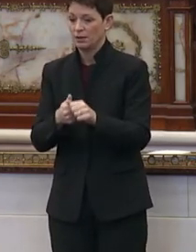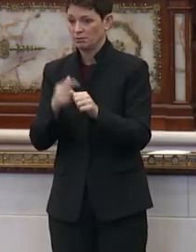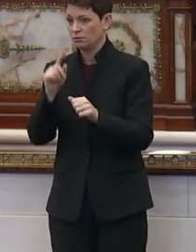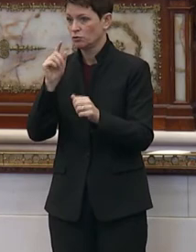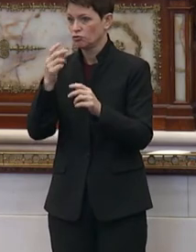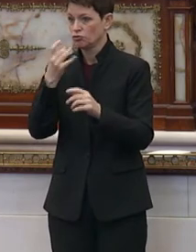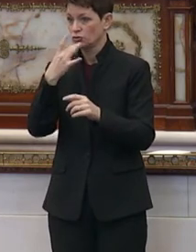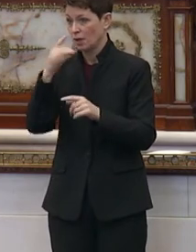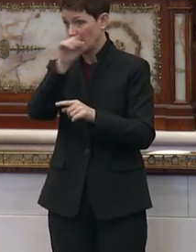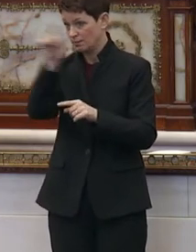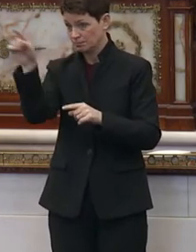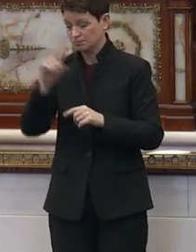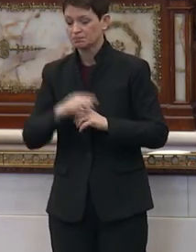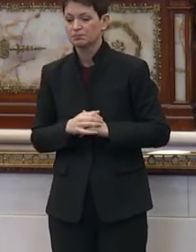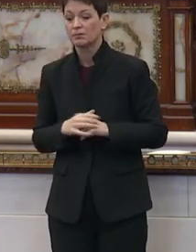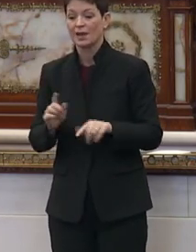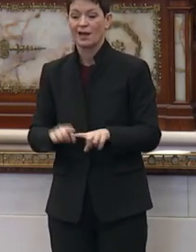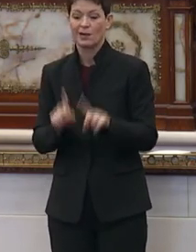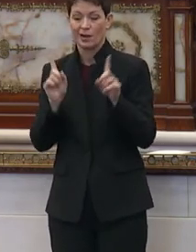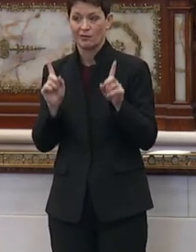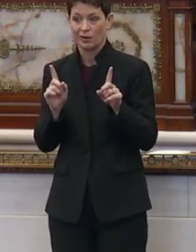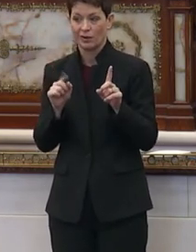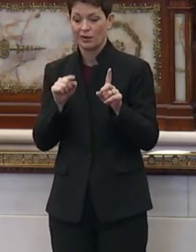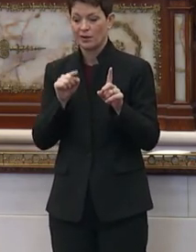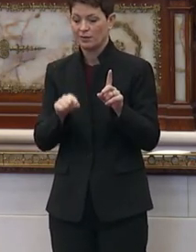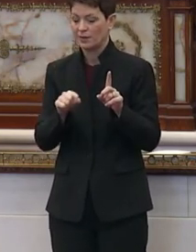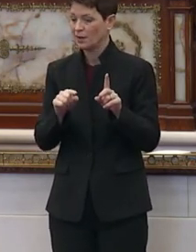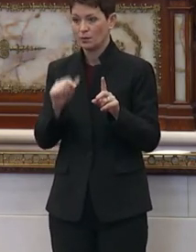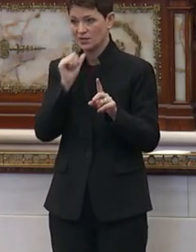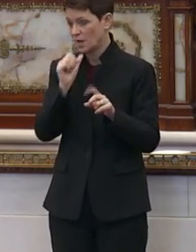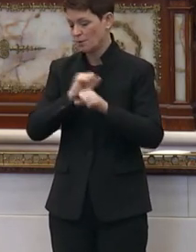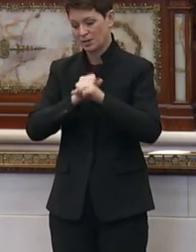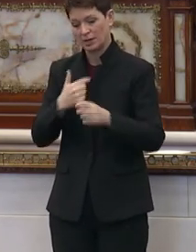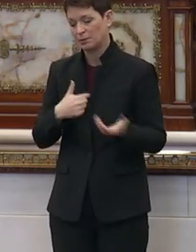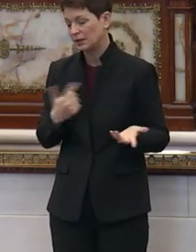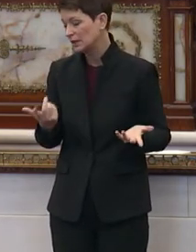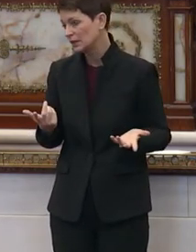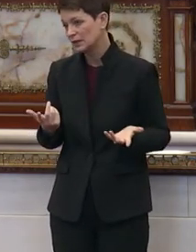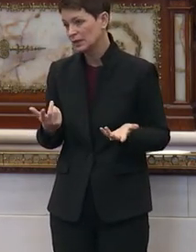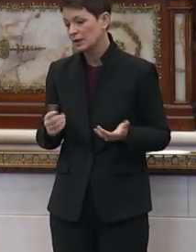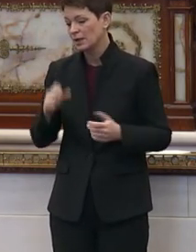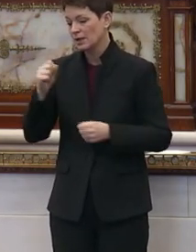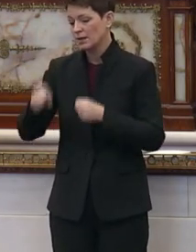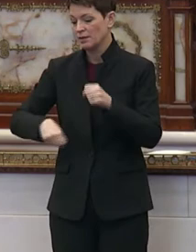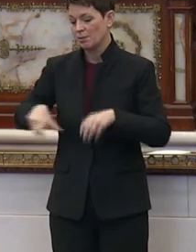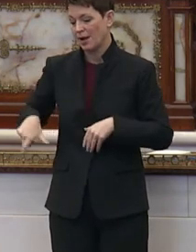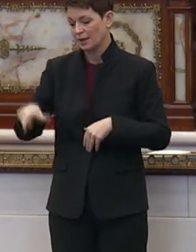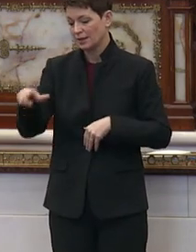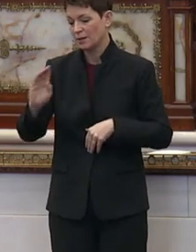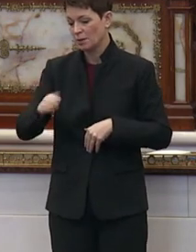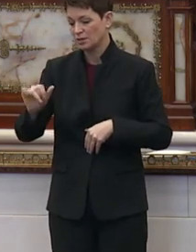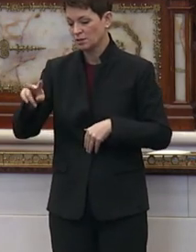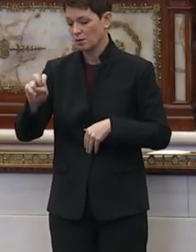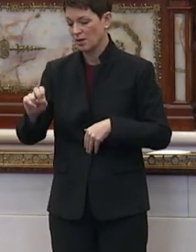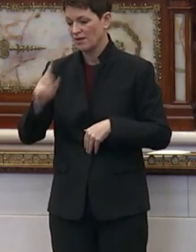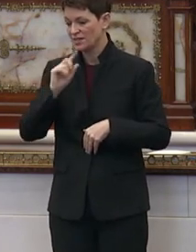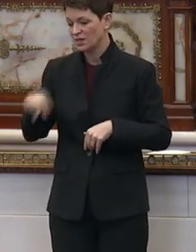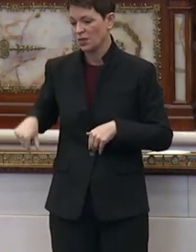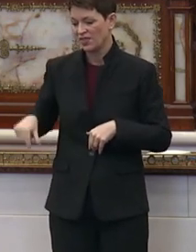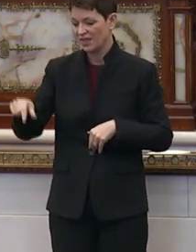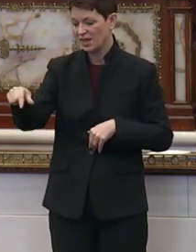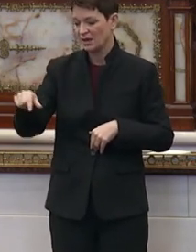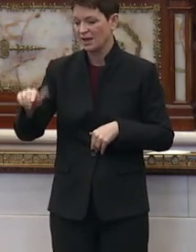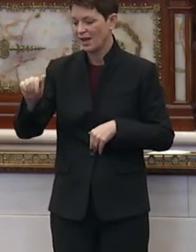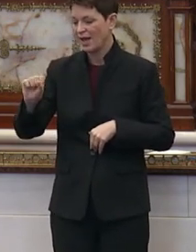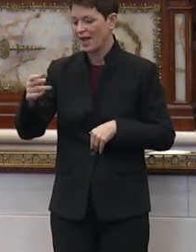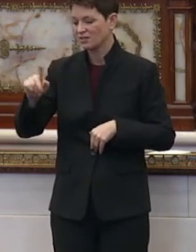devices. However, these measures did not protect me, because the bike lane on Baltimore Avenue is just a thin ribbon of